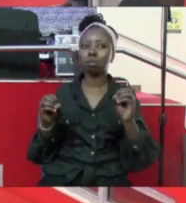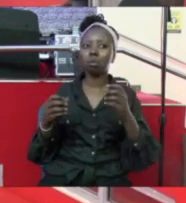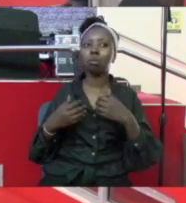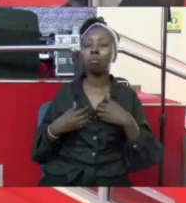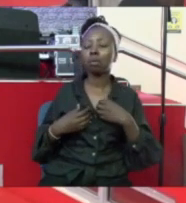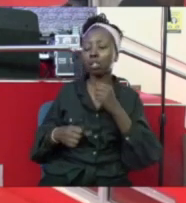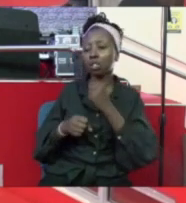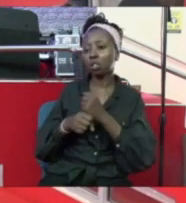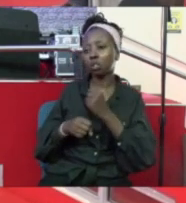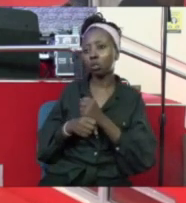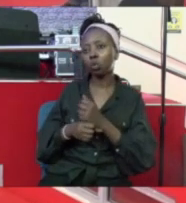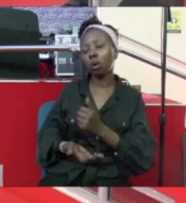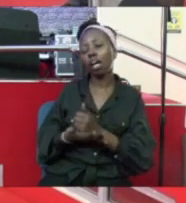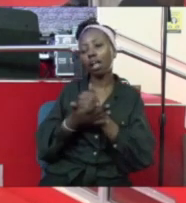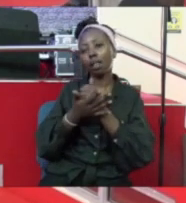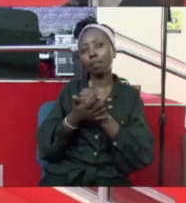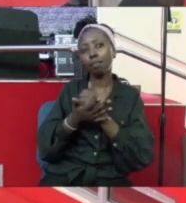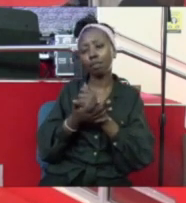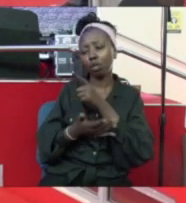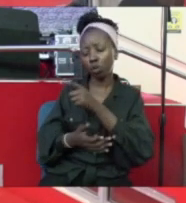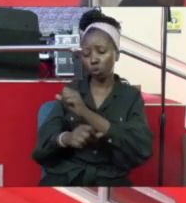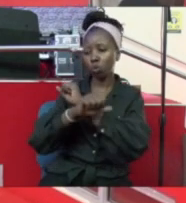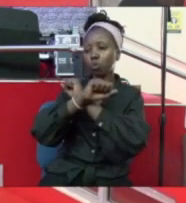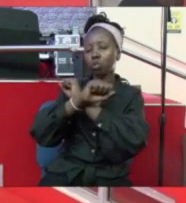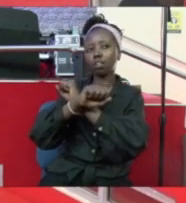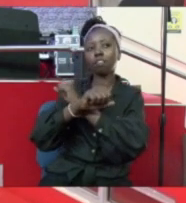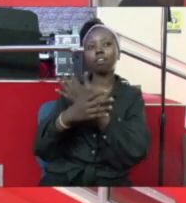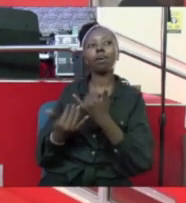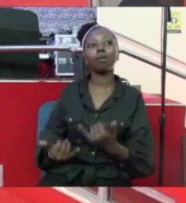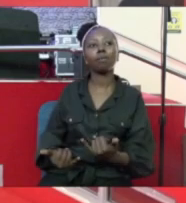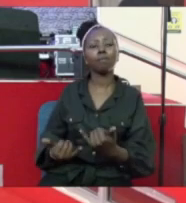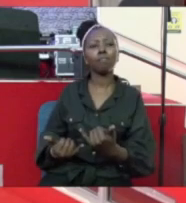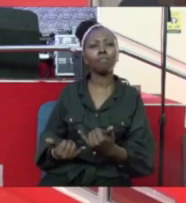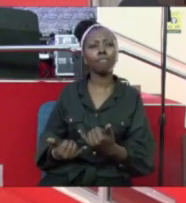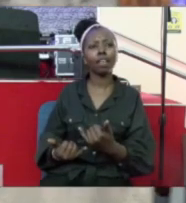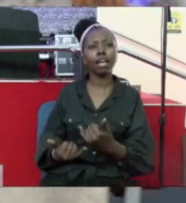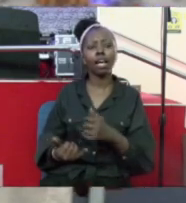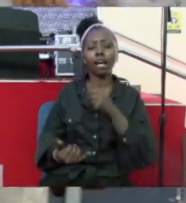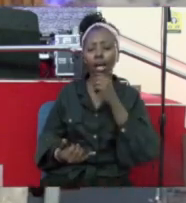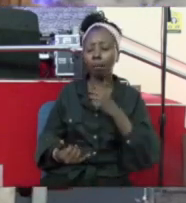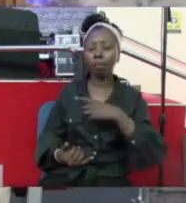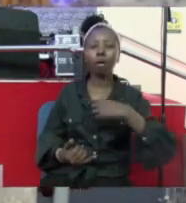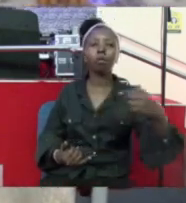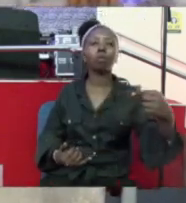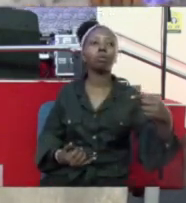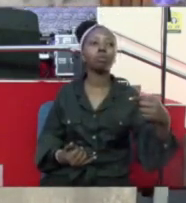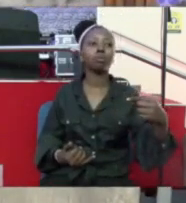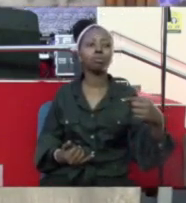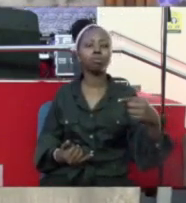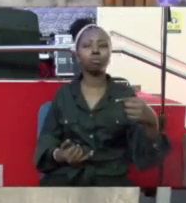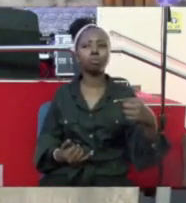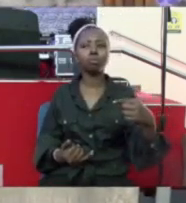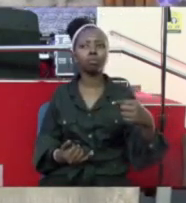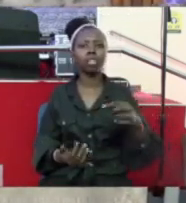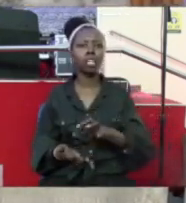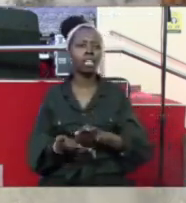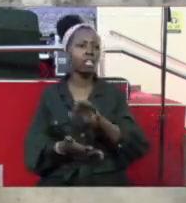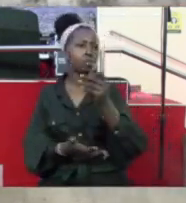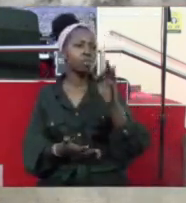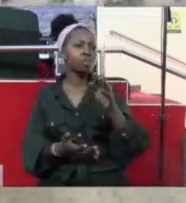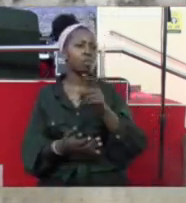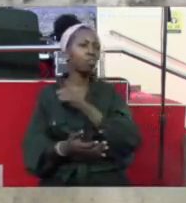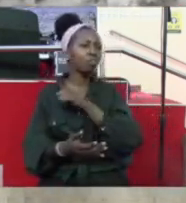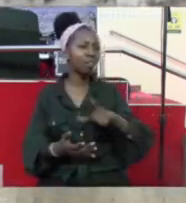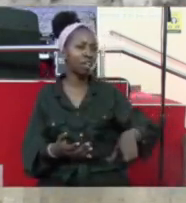bit. Mimi nimefanya kazi yangu. You are safe. Wewe uko salama. So and he left. Na akaenda. At that point, the Spirit of the Lord reminded